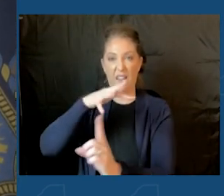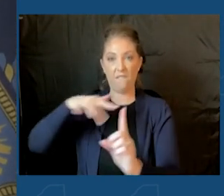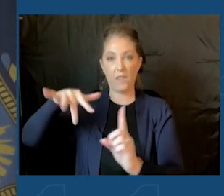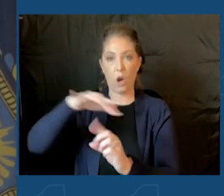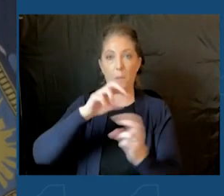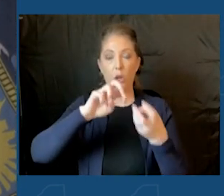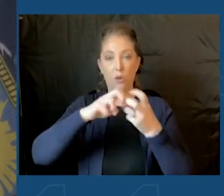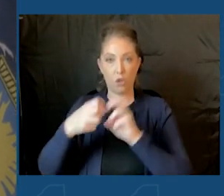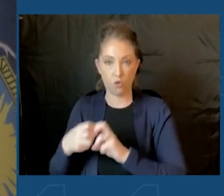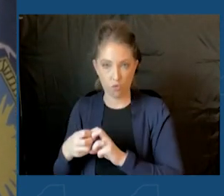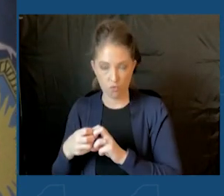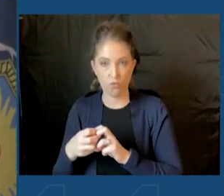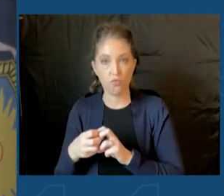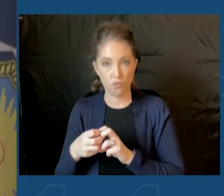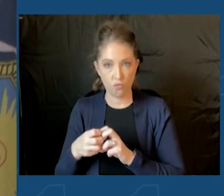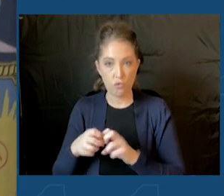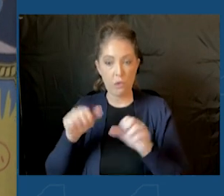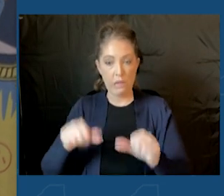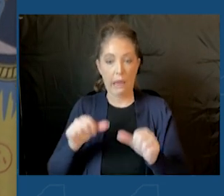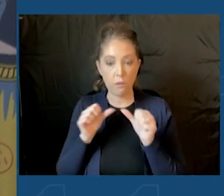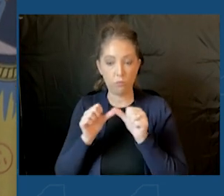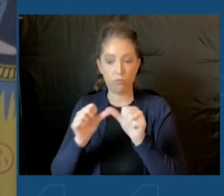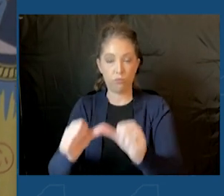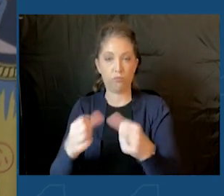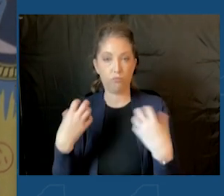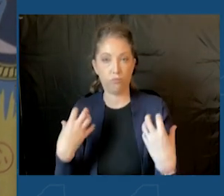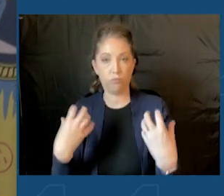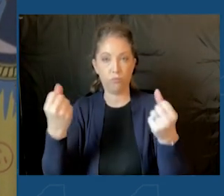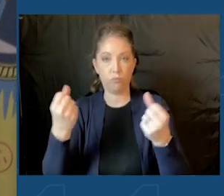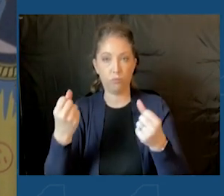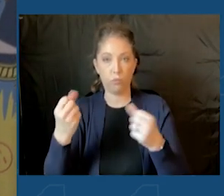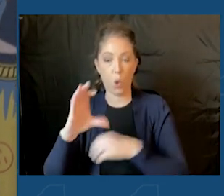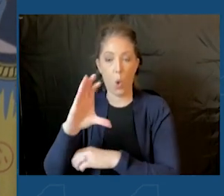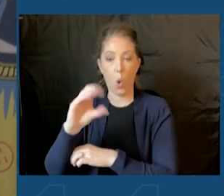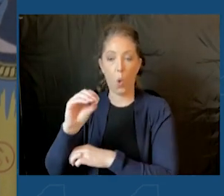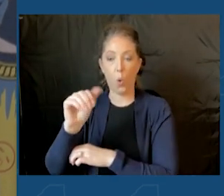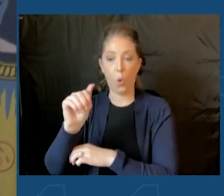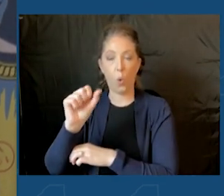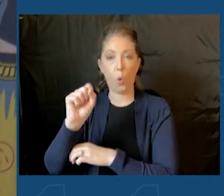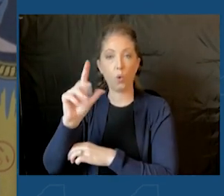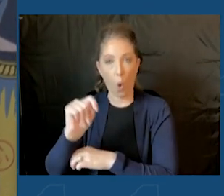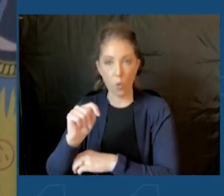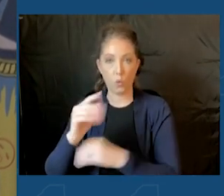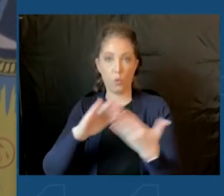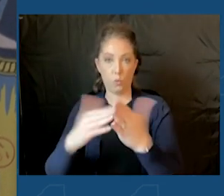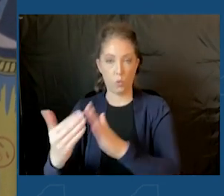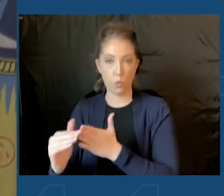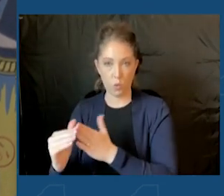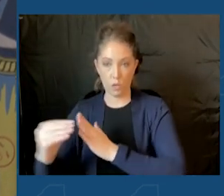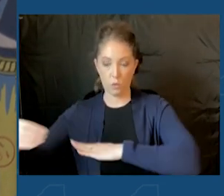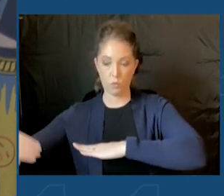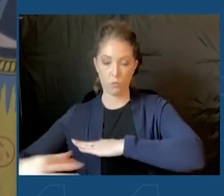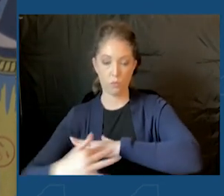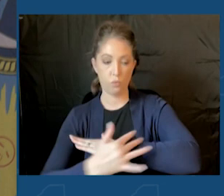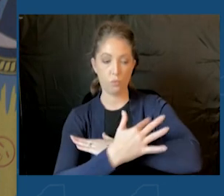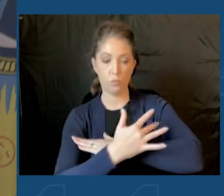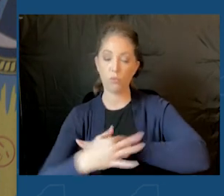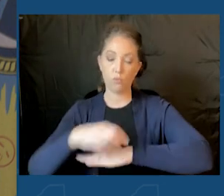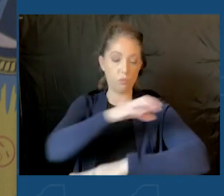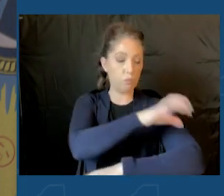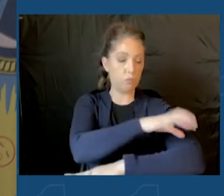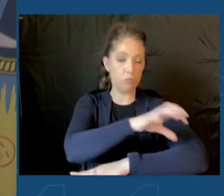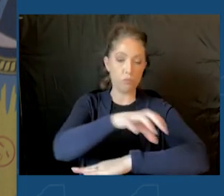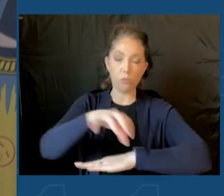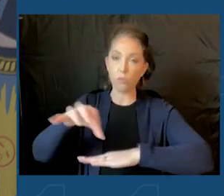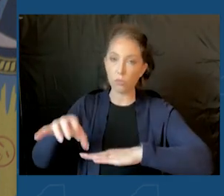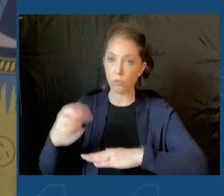rebuild and sustain our vulnerable coastal communities, the shoreline. There's countless ways that we can build that up. We're building on what has happened